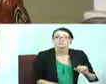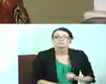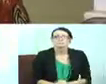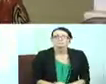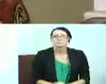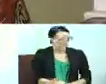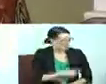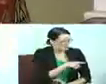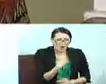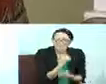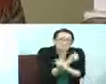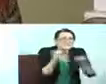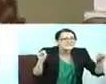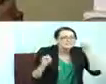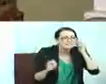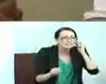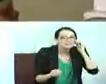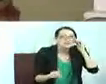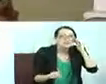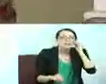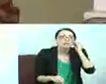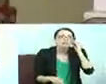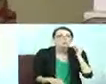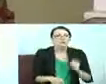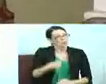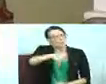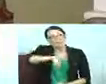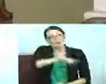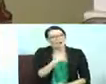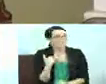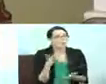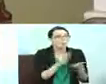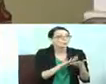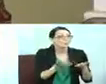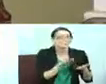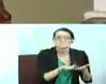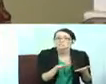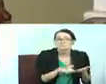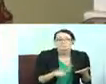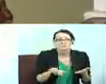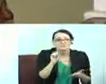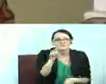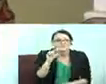you are free. So we have no excuse, Skip.